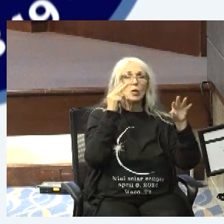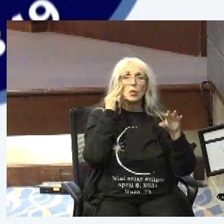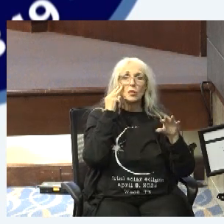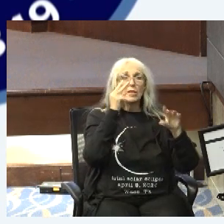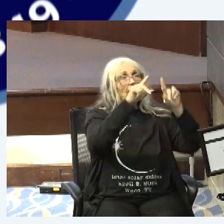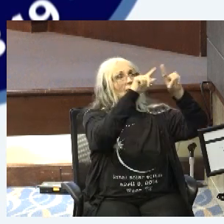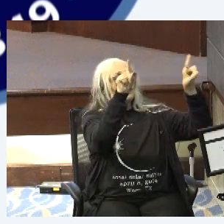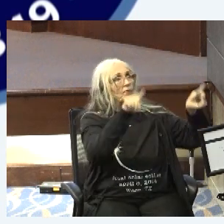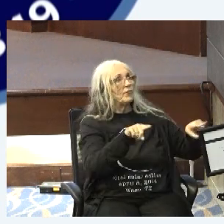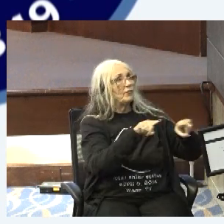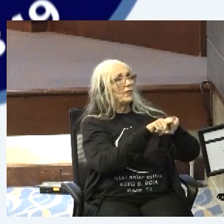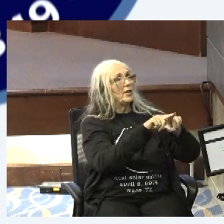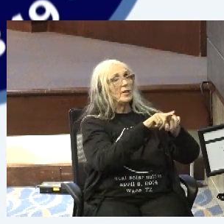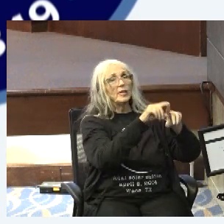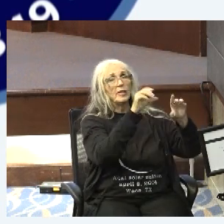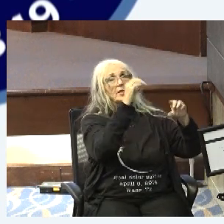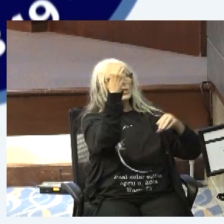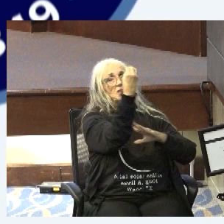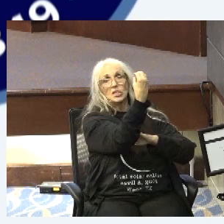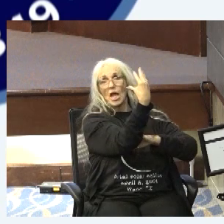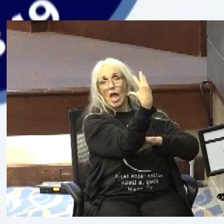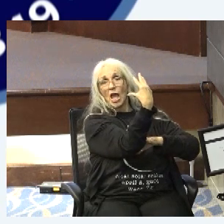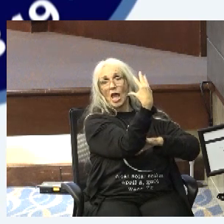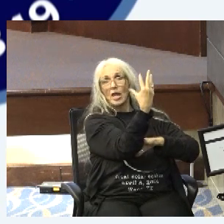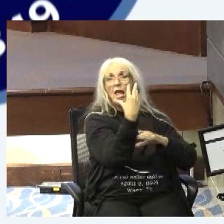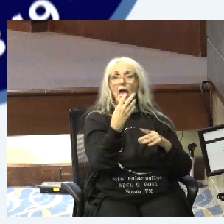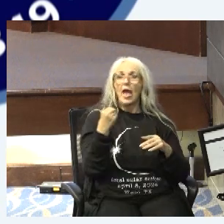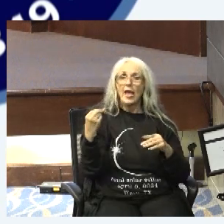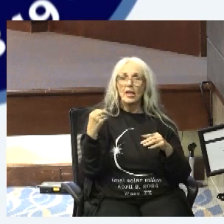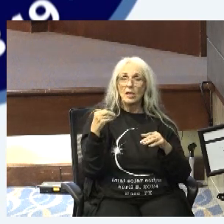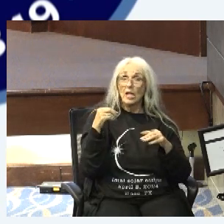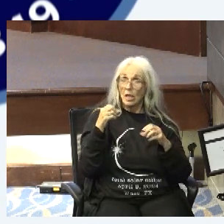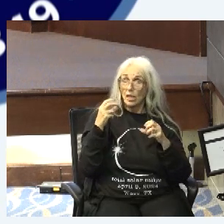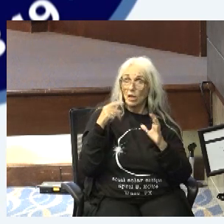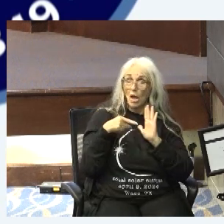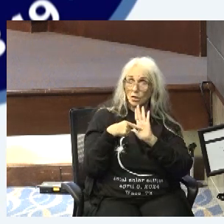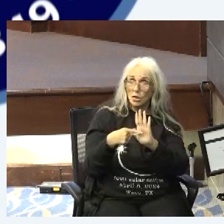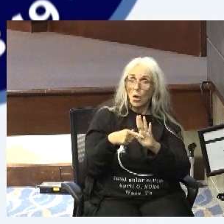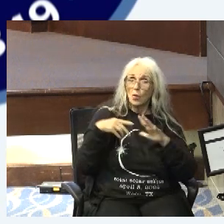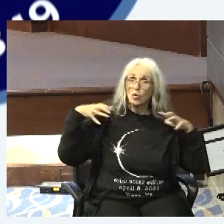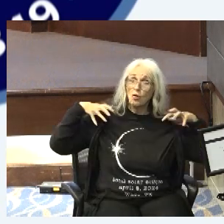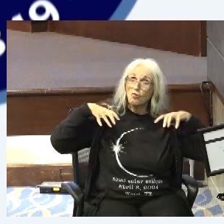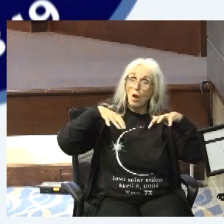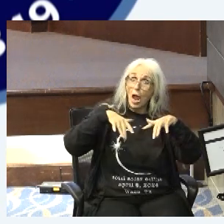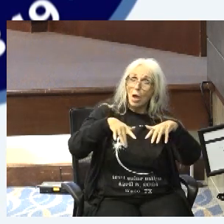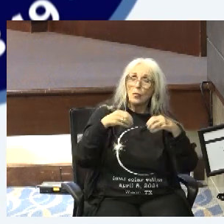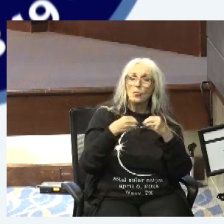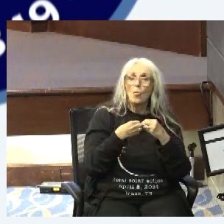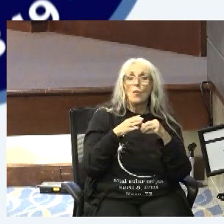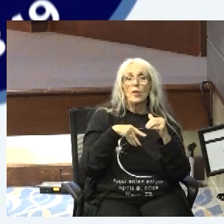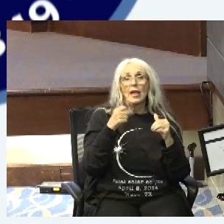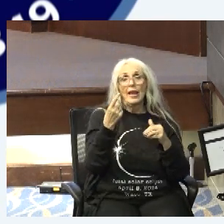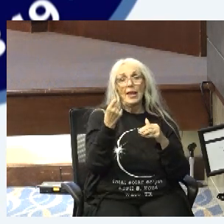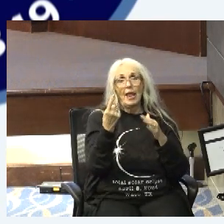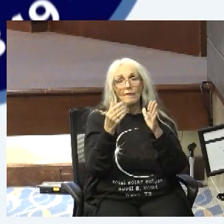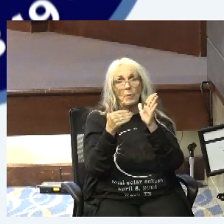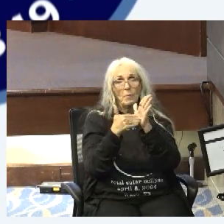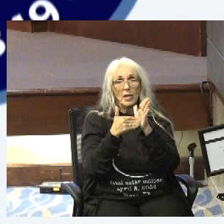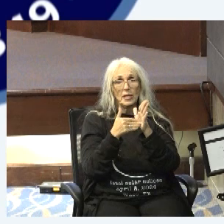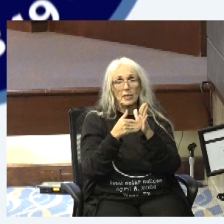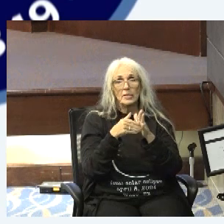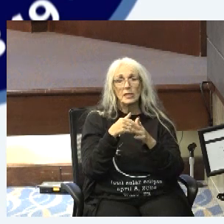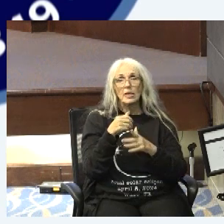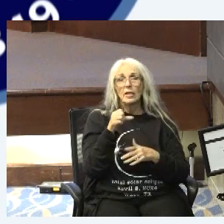screens. It will also be broadcasting crowd coverage. They have over 11 million YouTube subscribers.